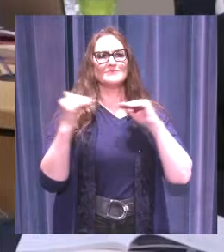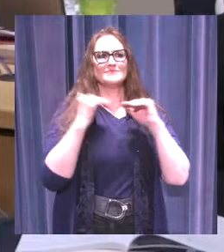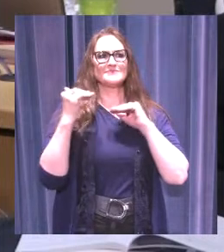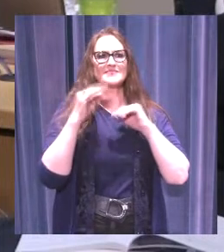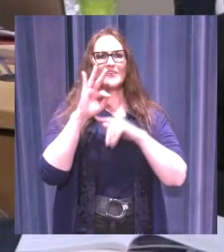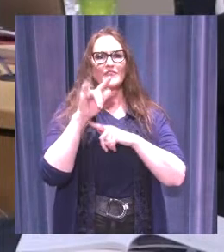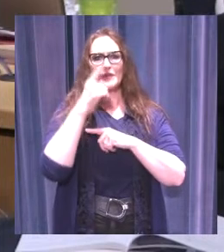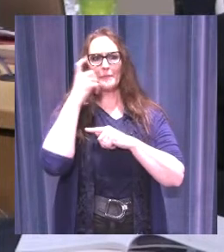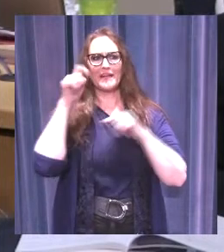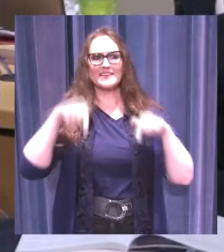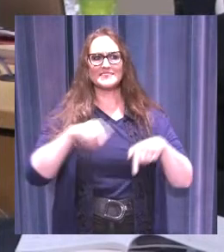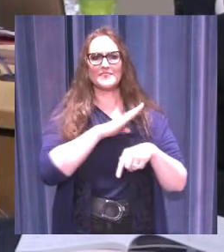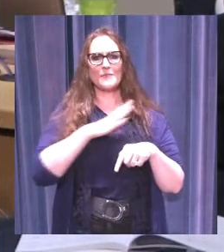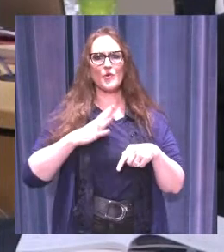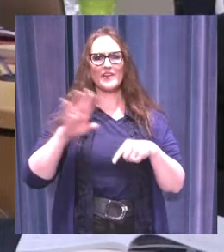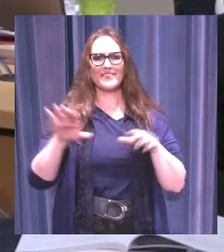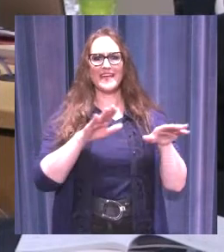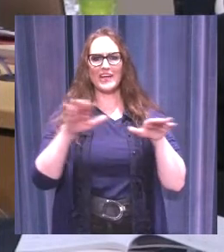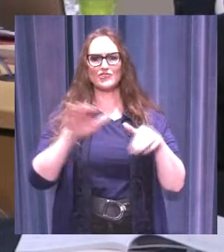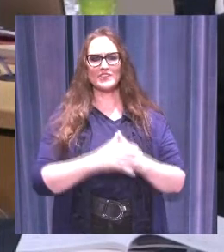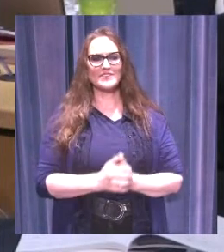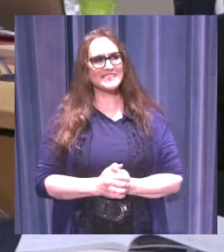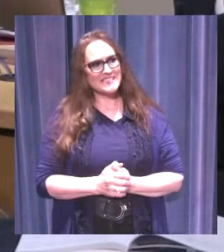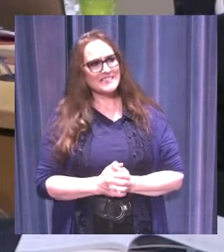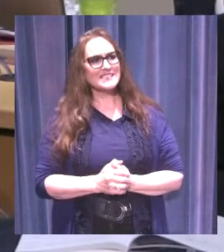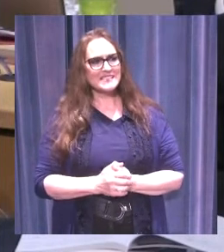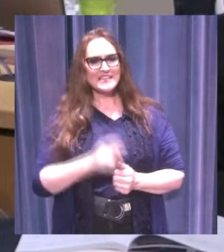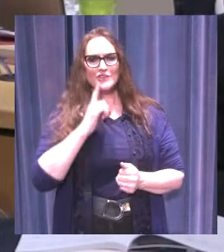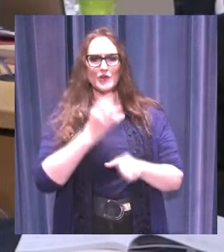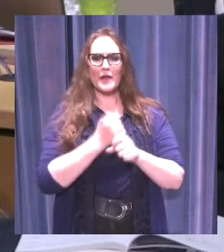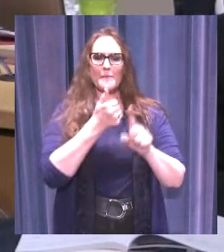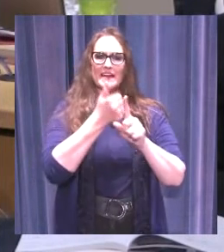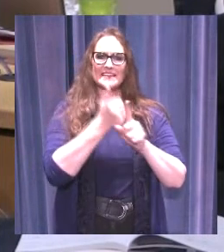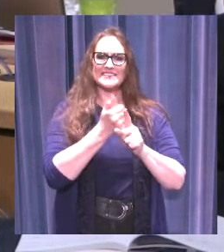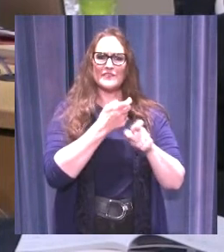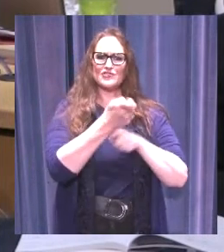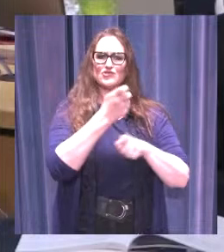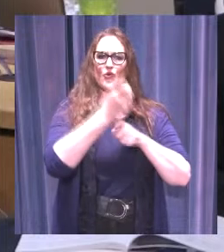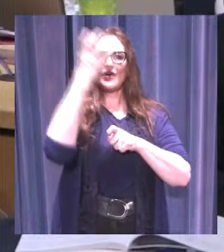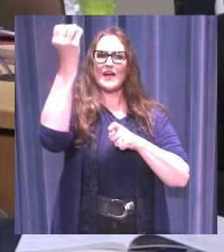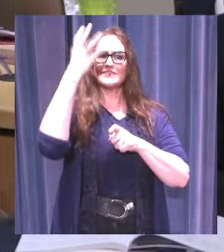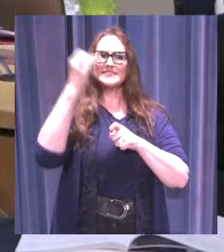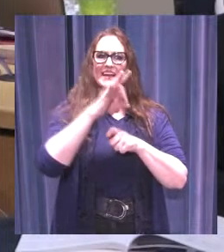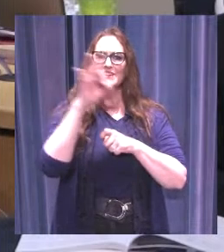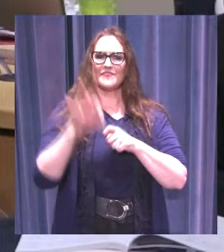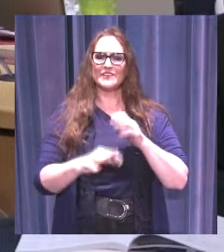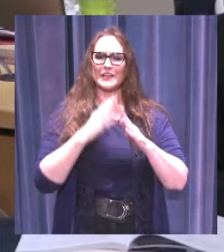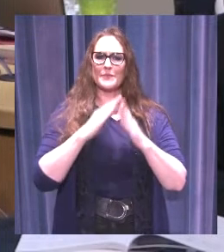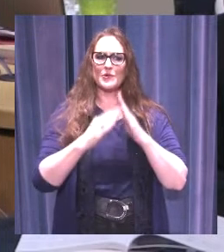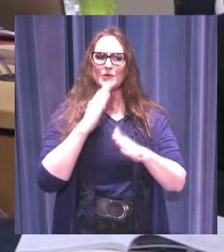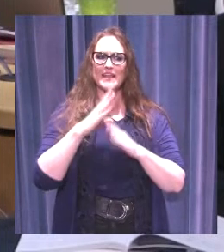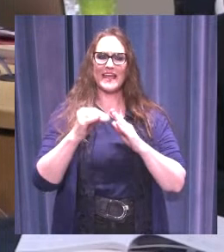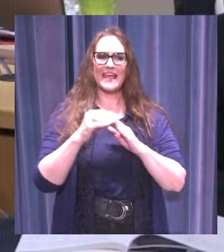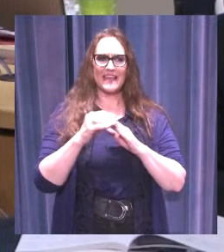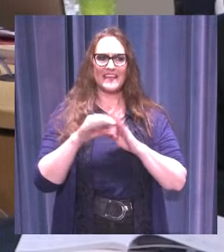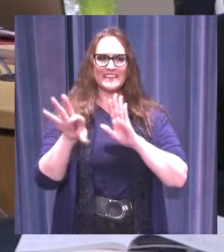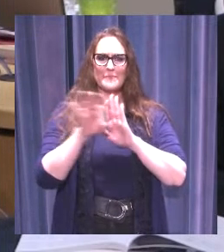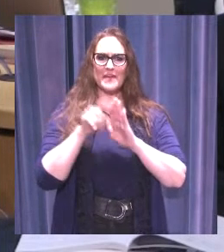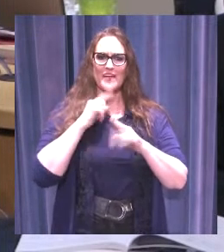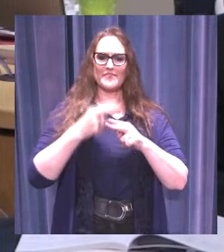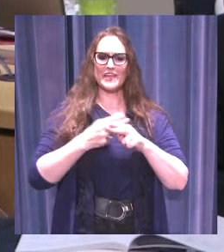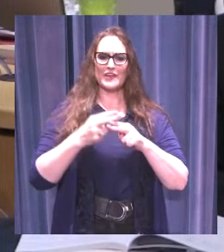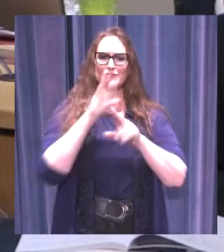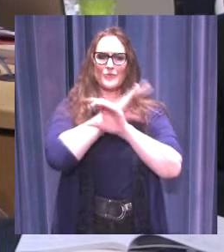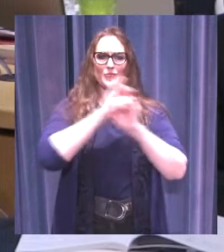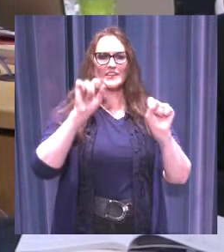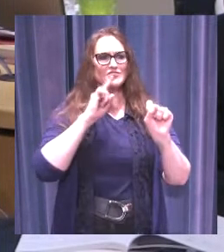field because of this board and its actions. It's truly made itself a joke outside of the Flint community, and the pick of the interim president is